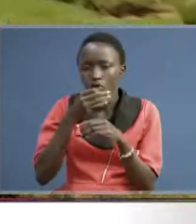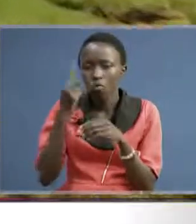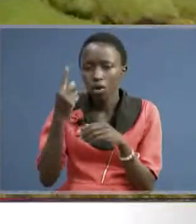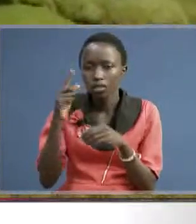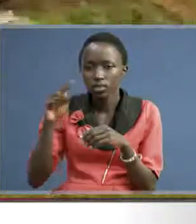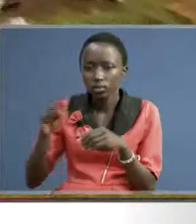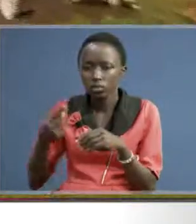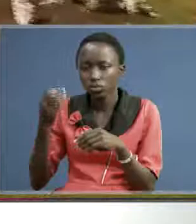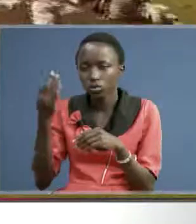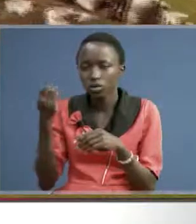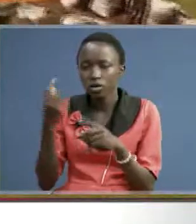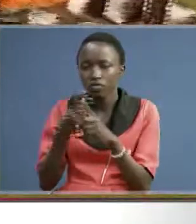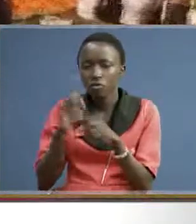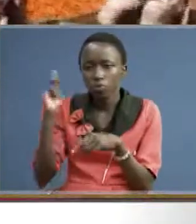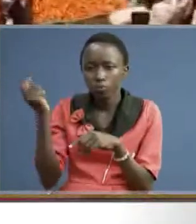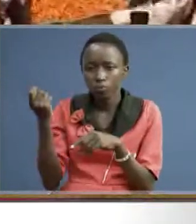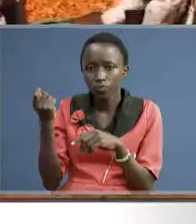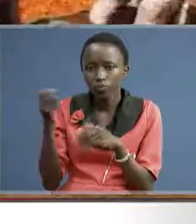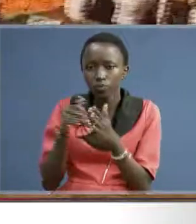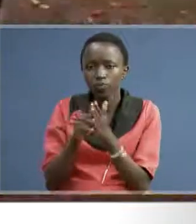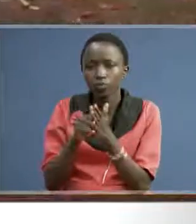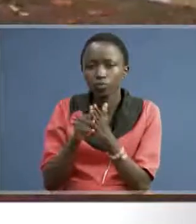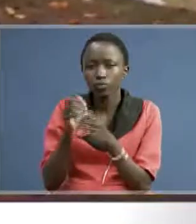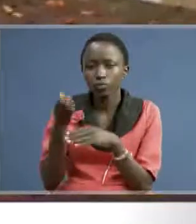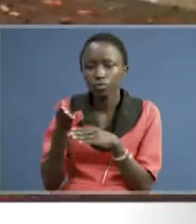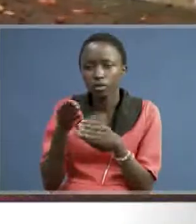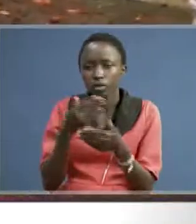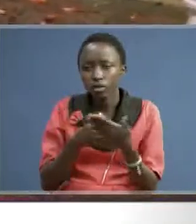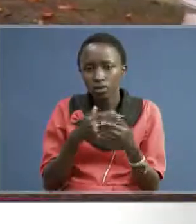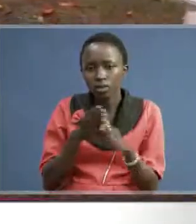1,300 cattle from Kenya, which had wandered across the border to graze.